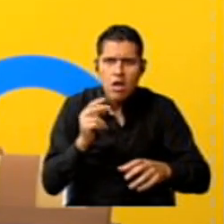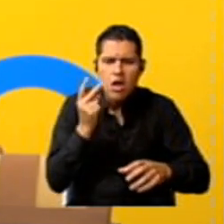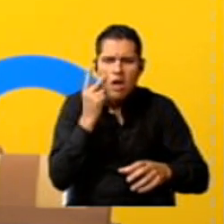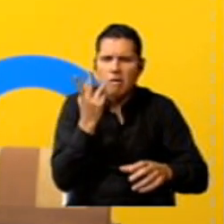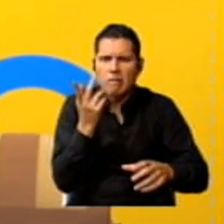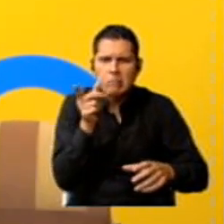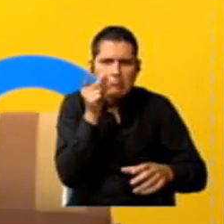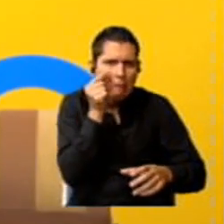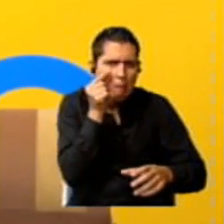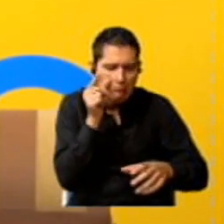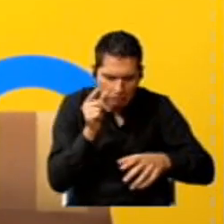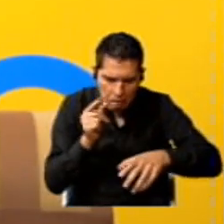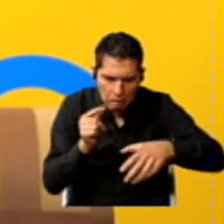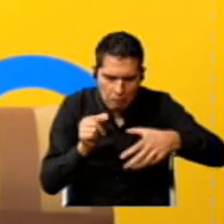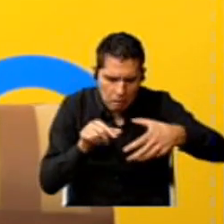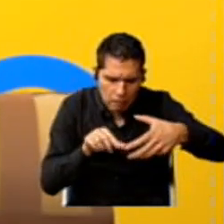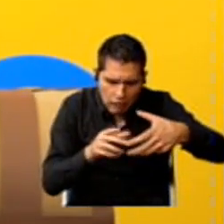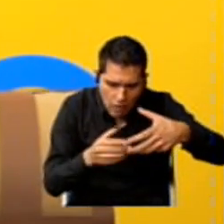Ooh.